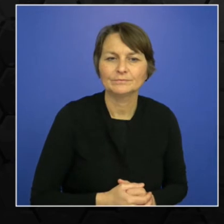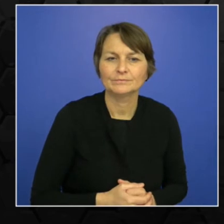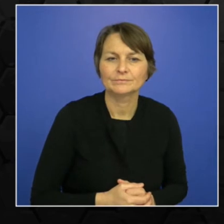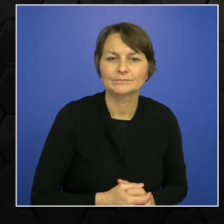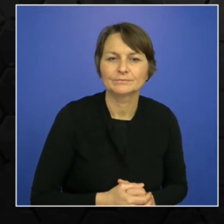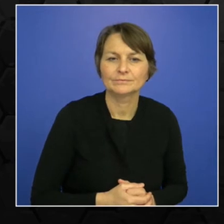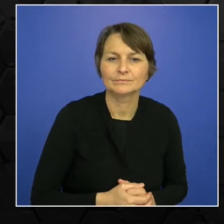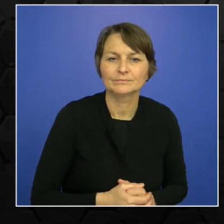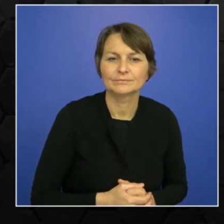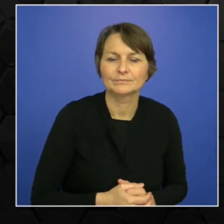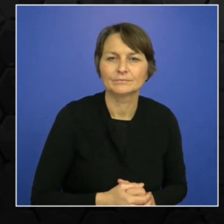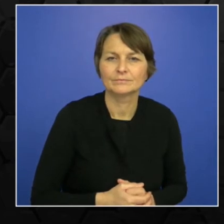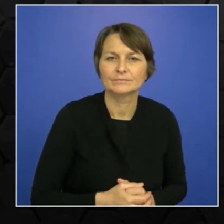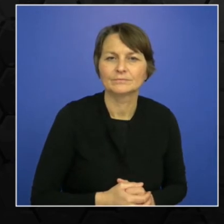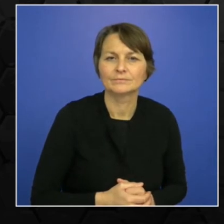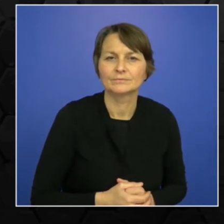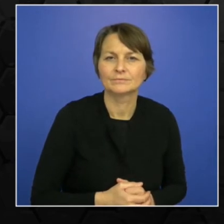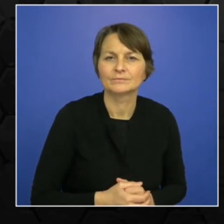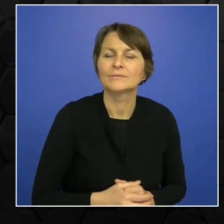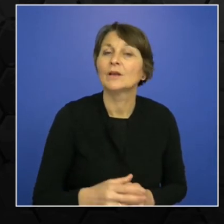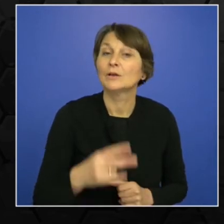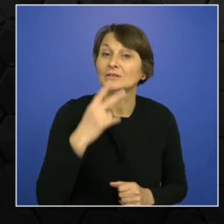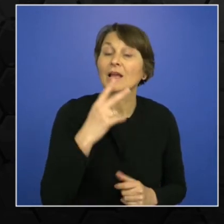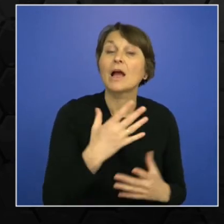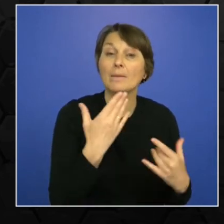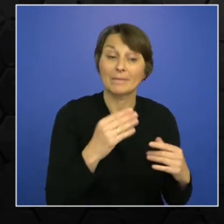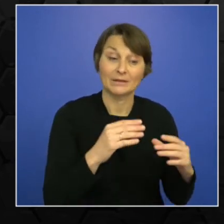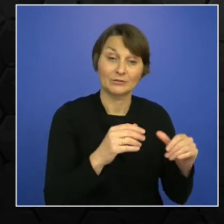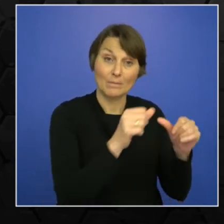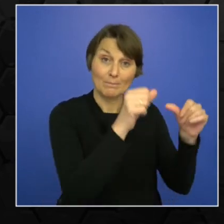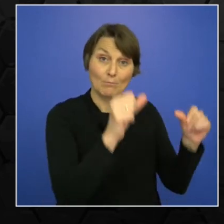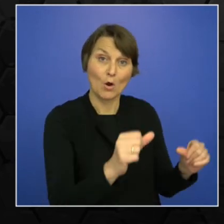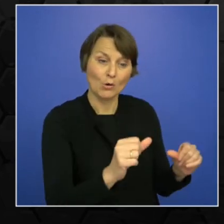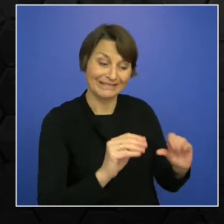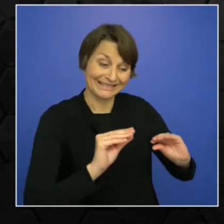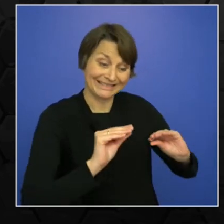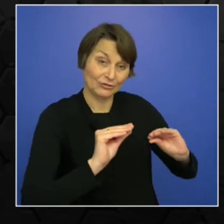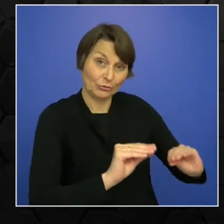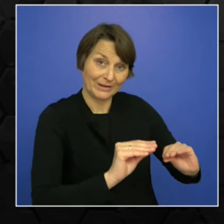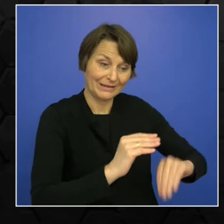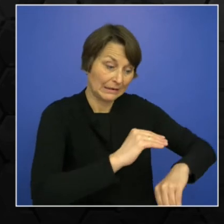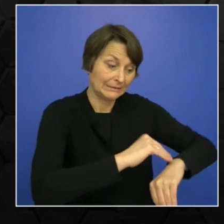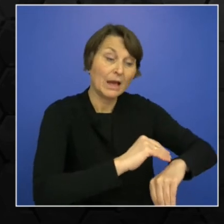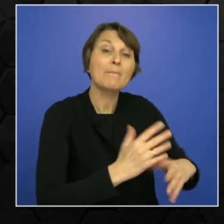trained time. Sorry, reduction in the trained time and the model size. So yeah,